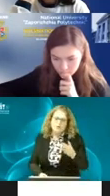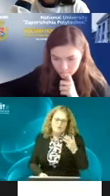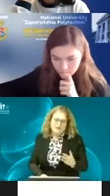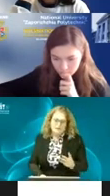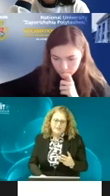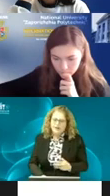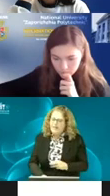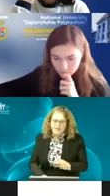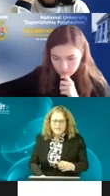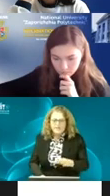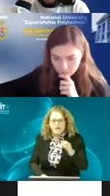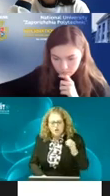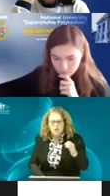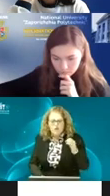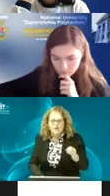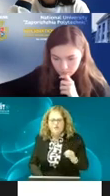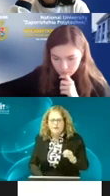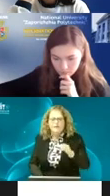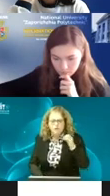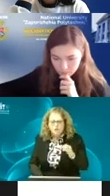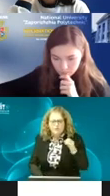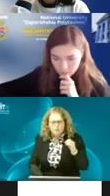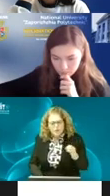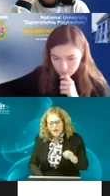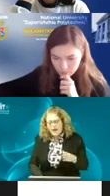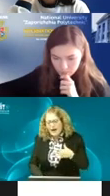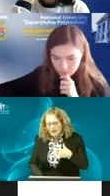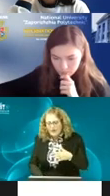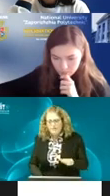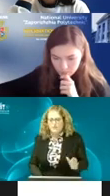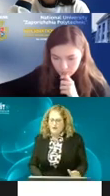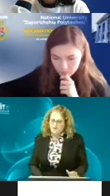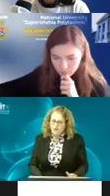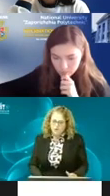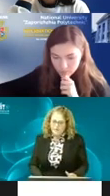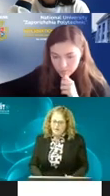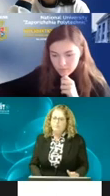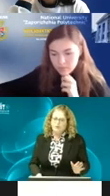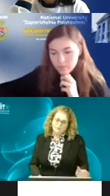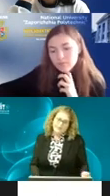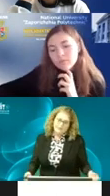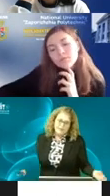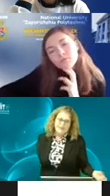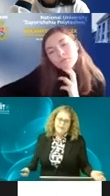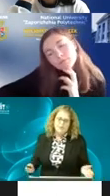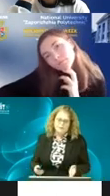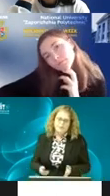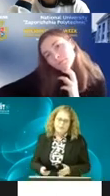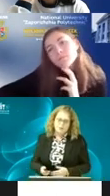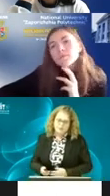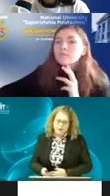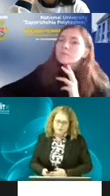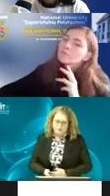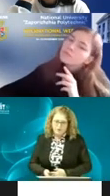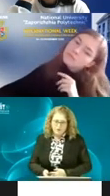also effective. And this is a huge development, a huge evolution. I believe that we are still not there, but at least we have something